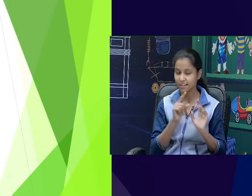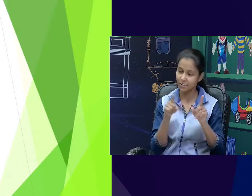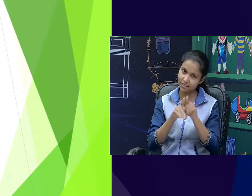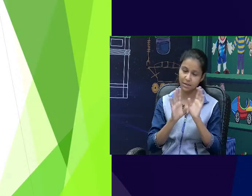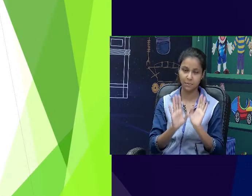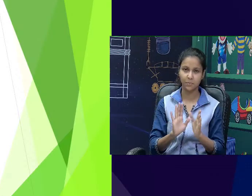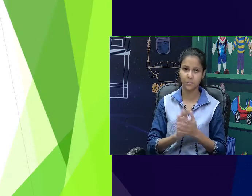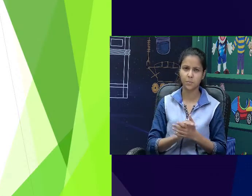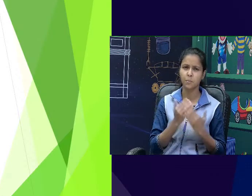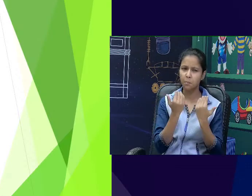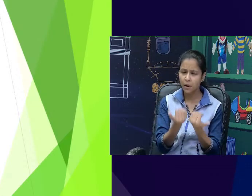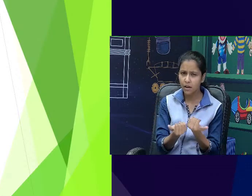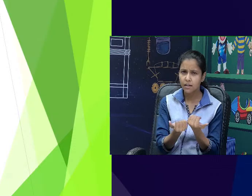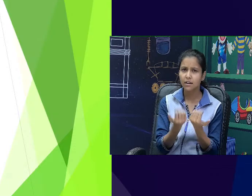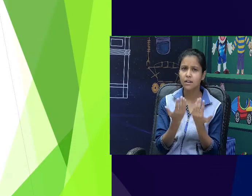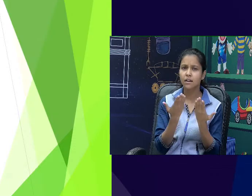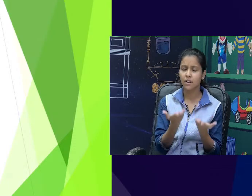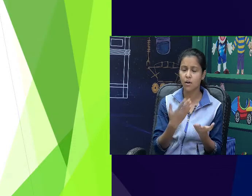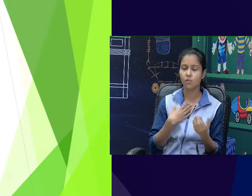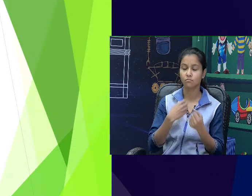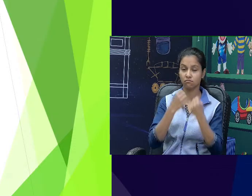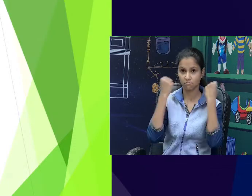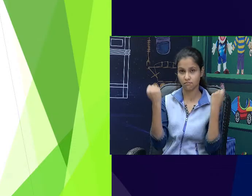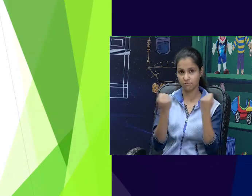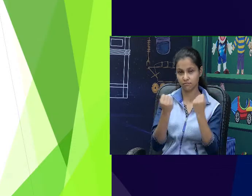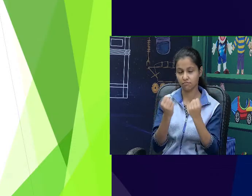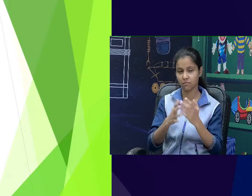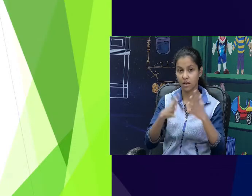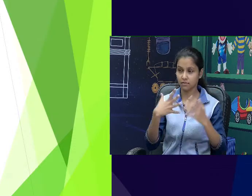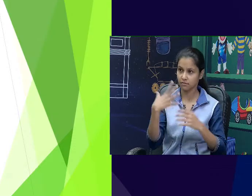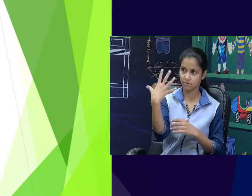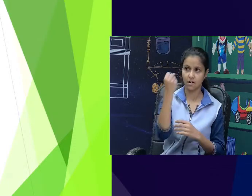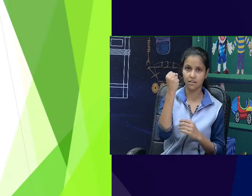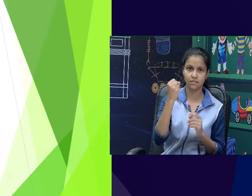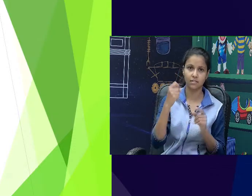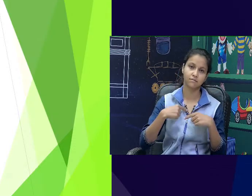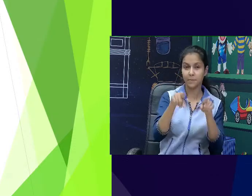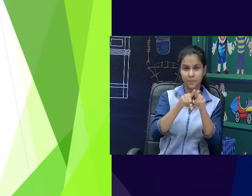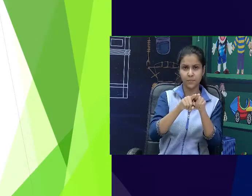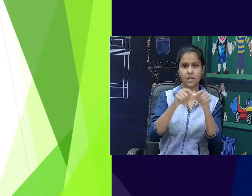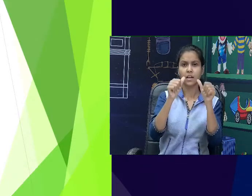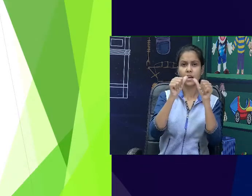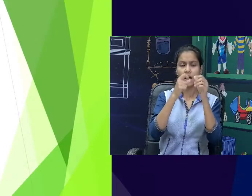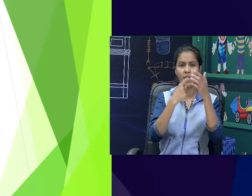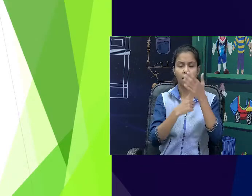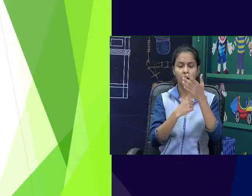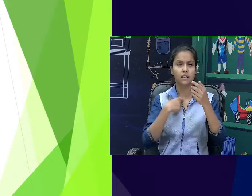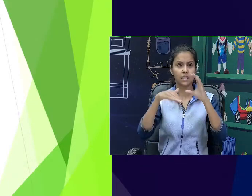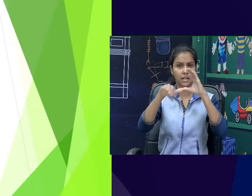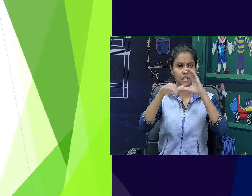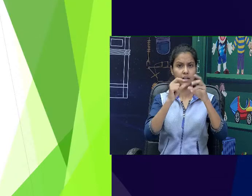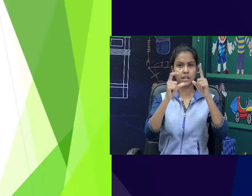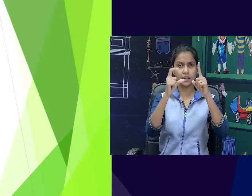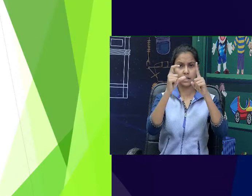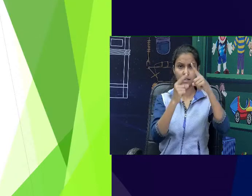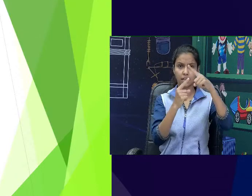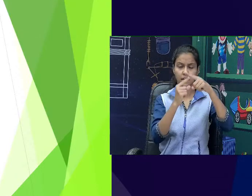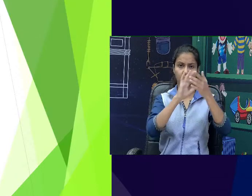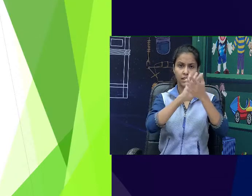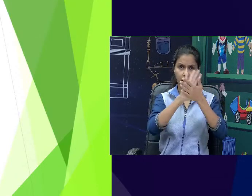achieved. With your hard work, you have achieved your success. Our email address, that is